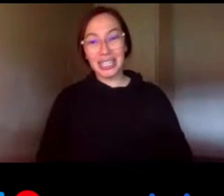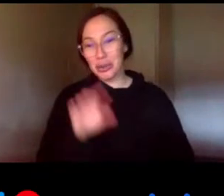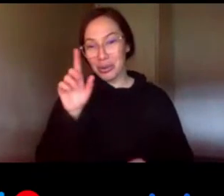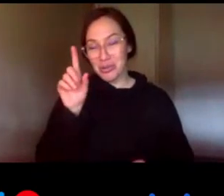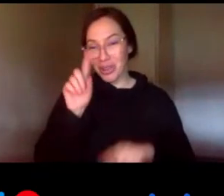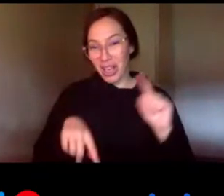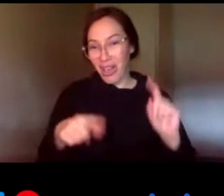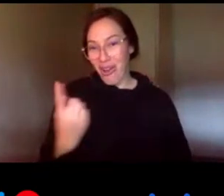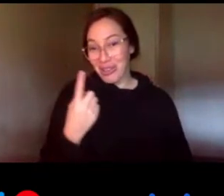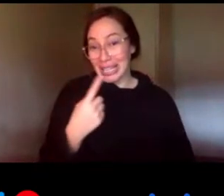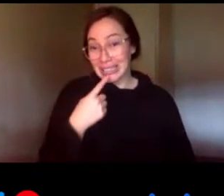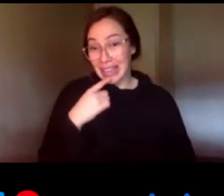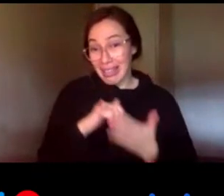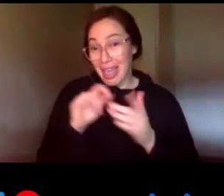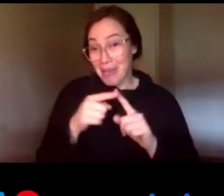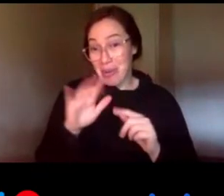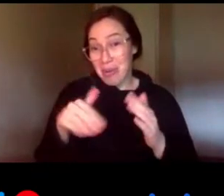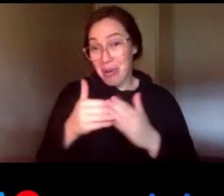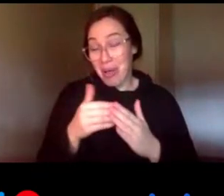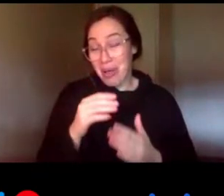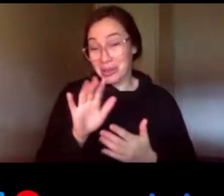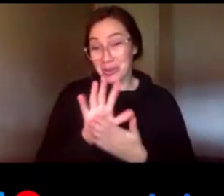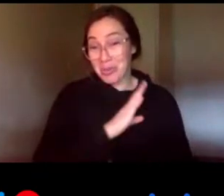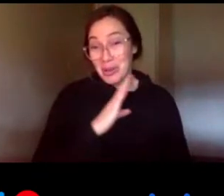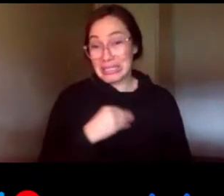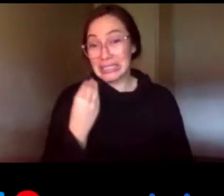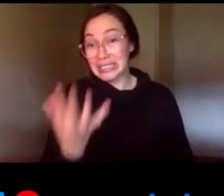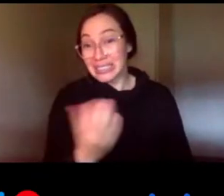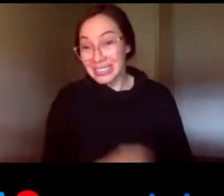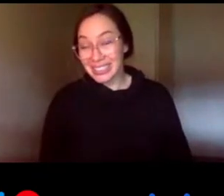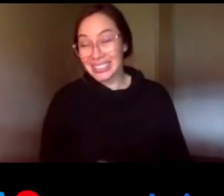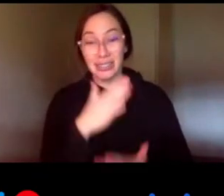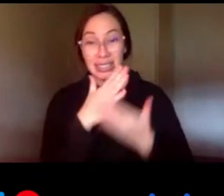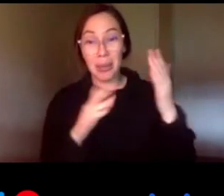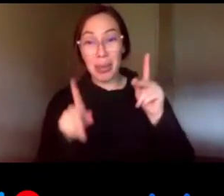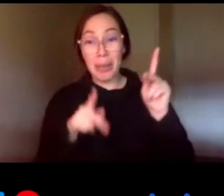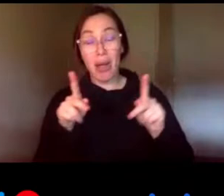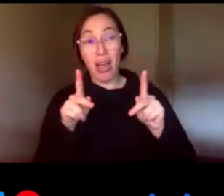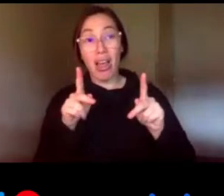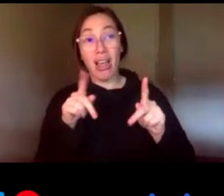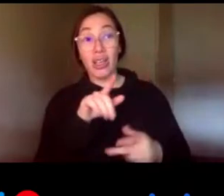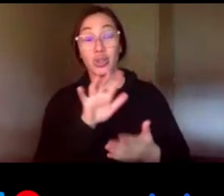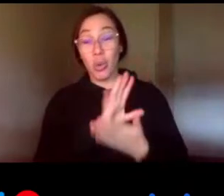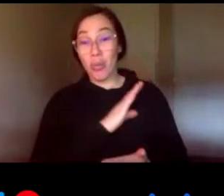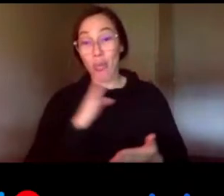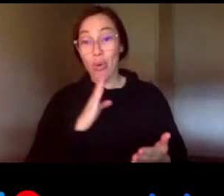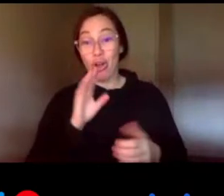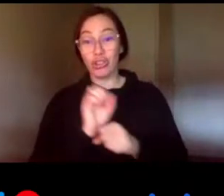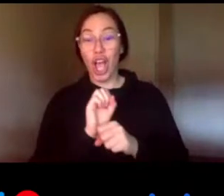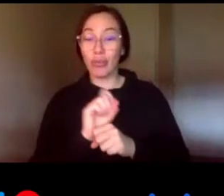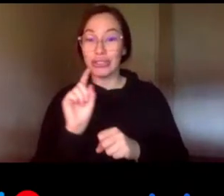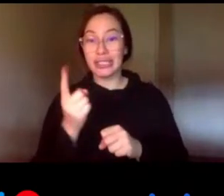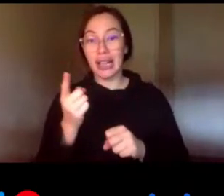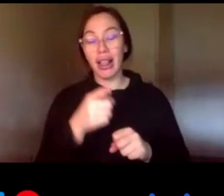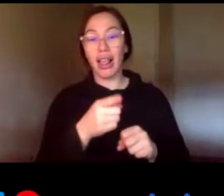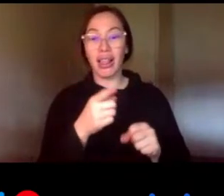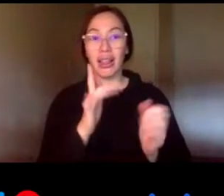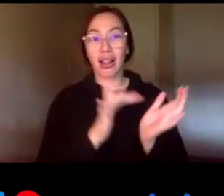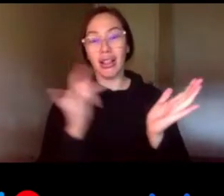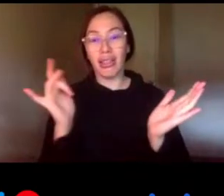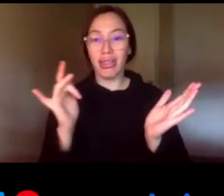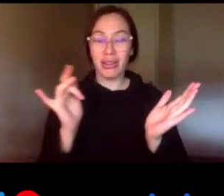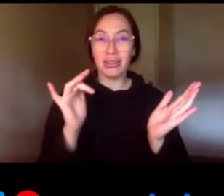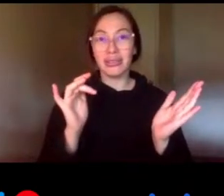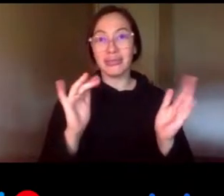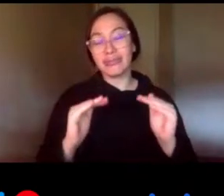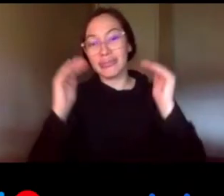say that about all school boards. You know, some people look at school board job as stepping stone to being a,